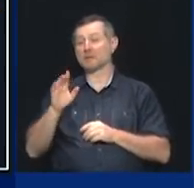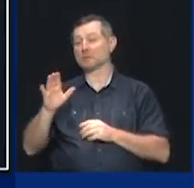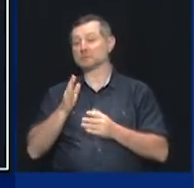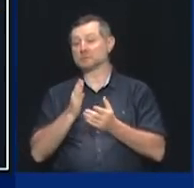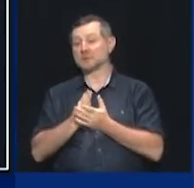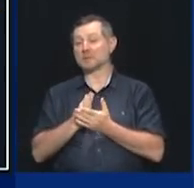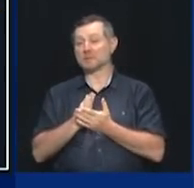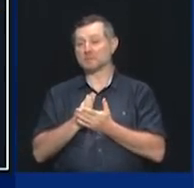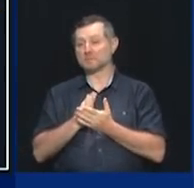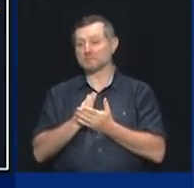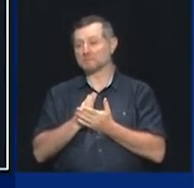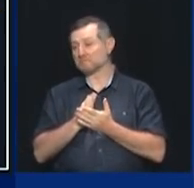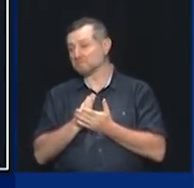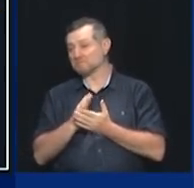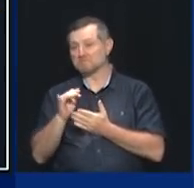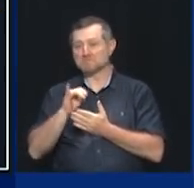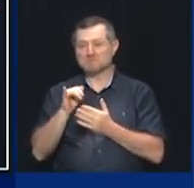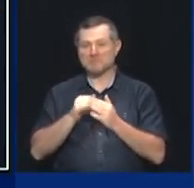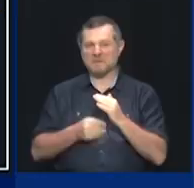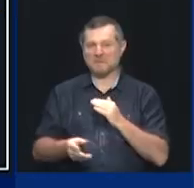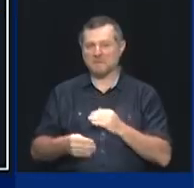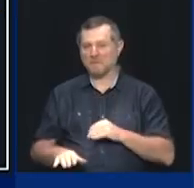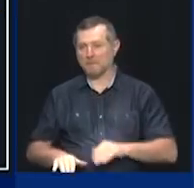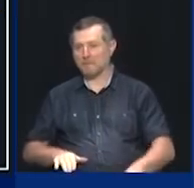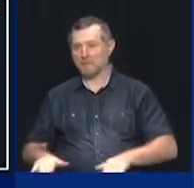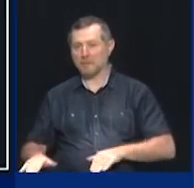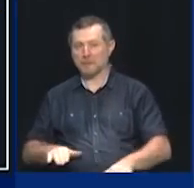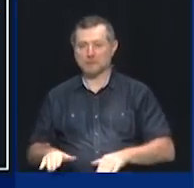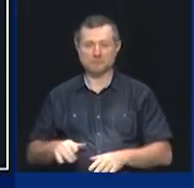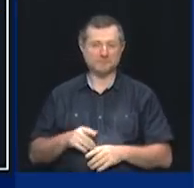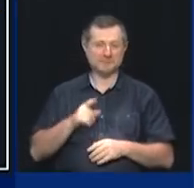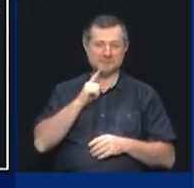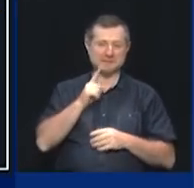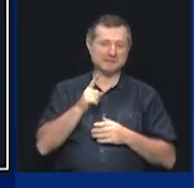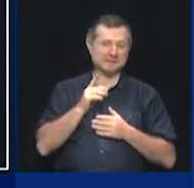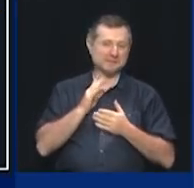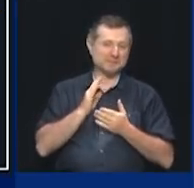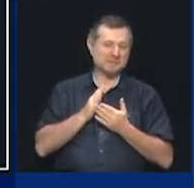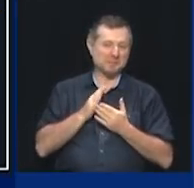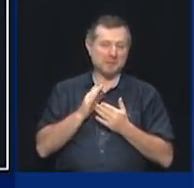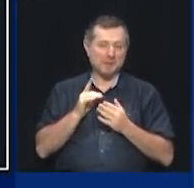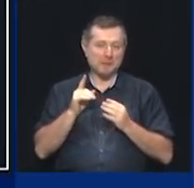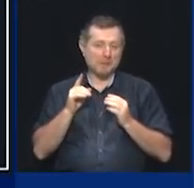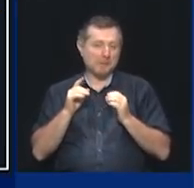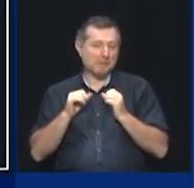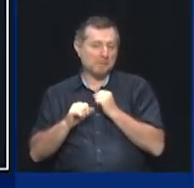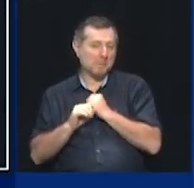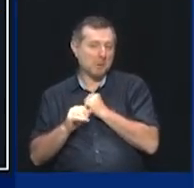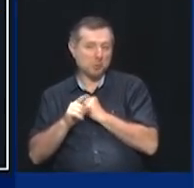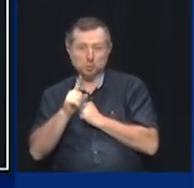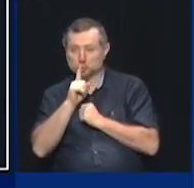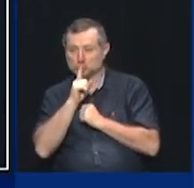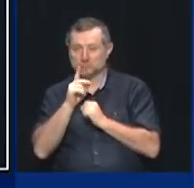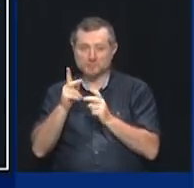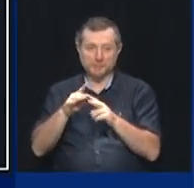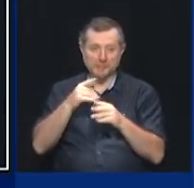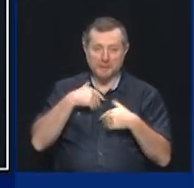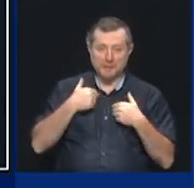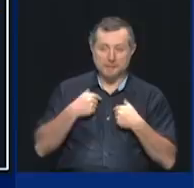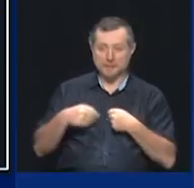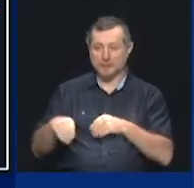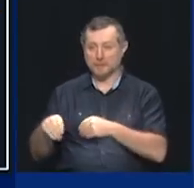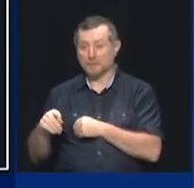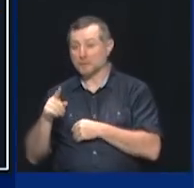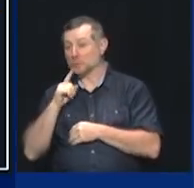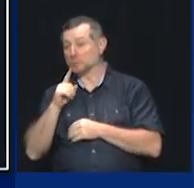They would stop marketing to children. It was all set up. Reduce the capacity magazines.